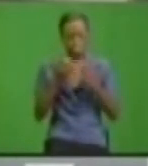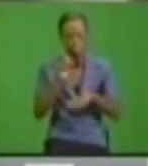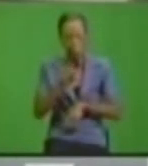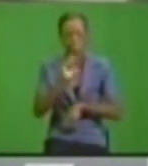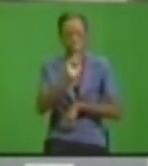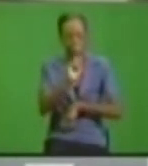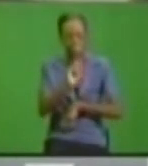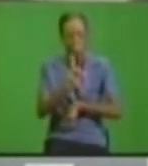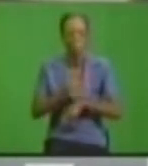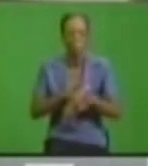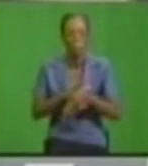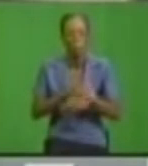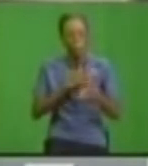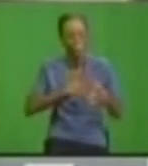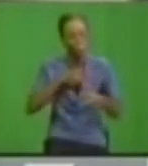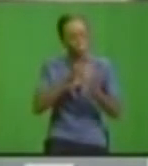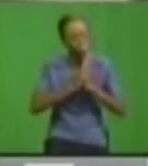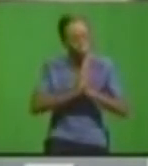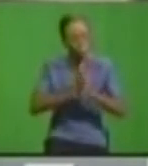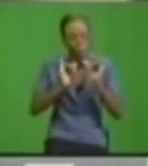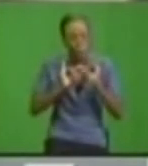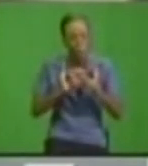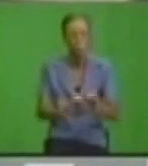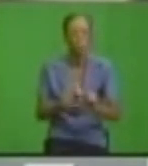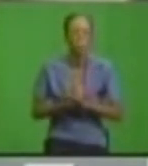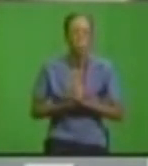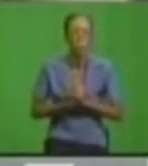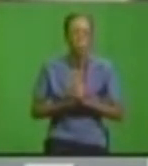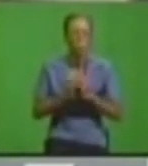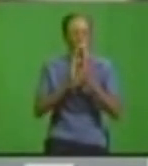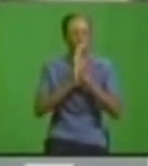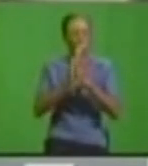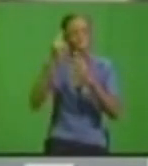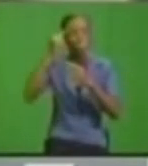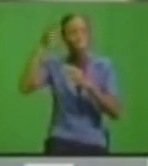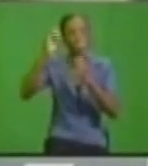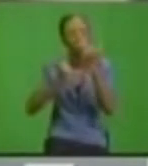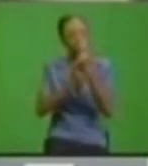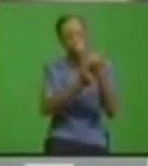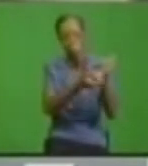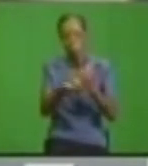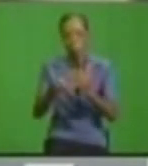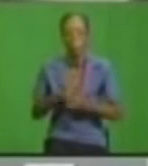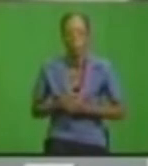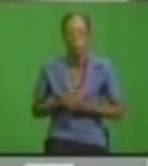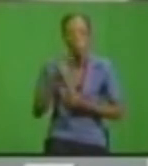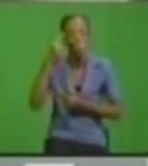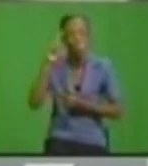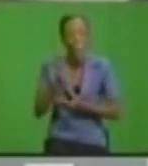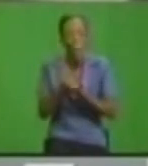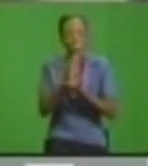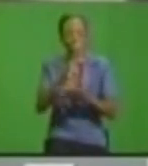to invoke the power of prayer and the power of God to give solace to your